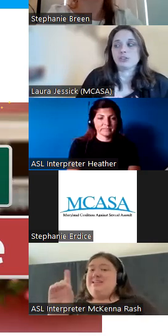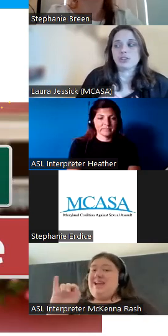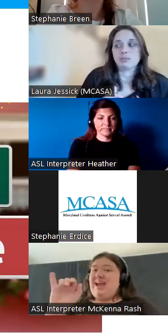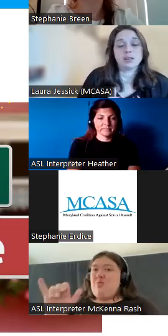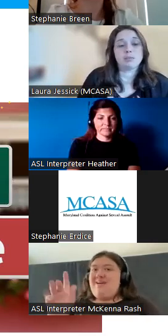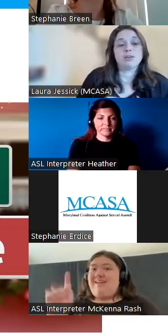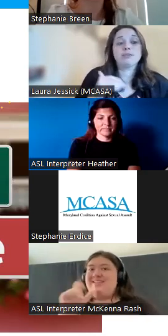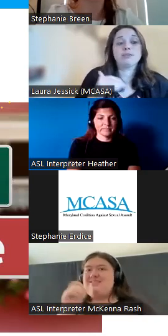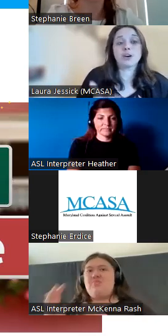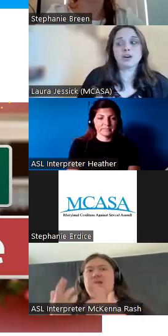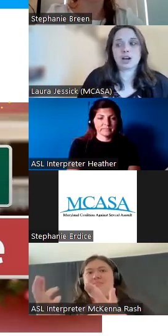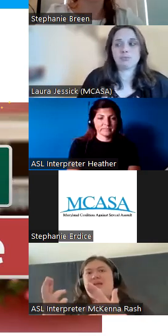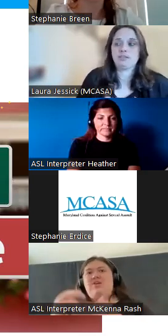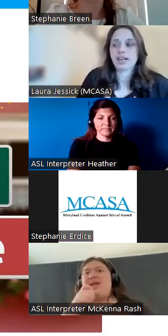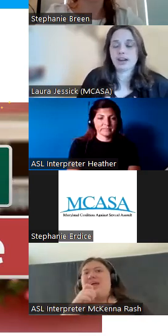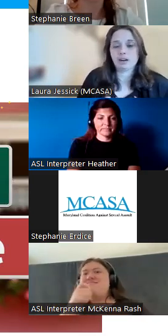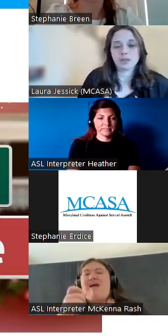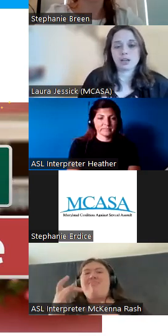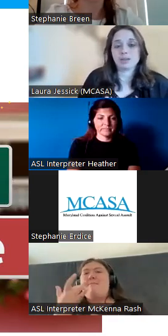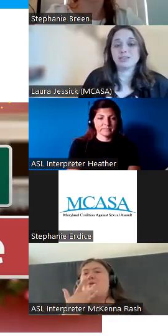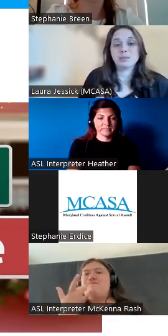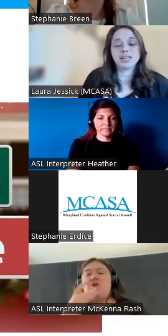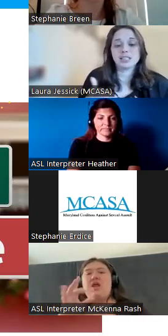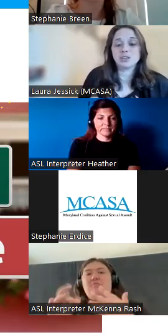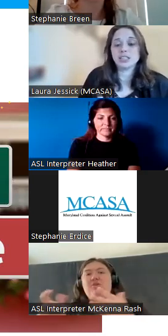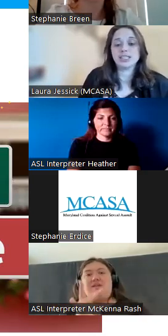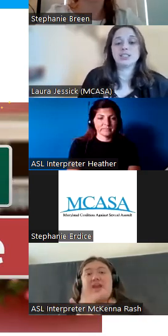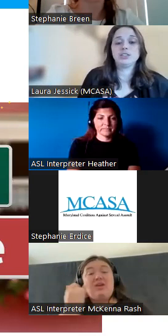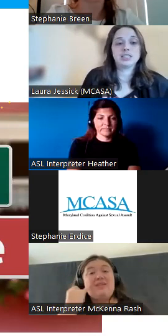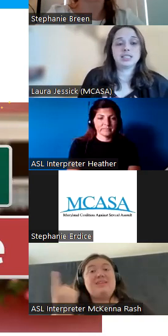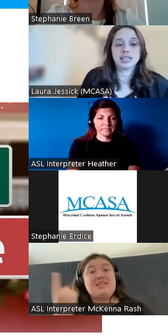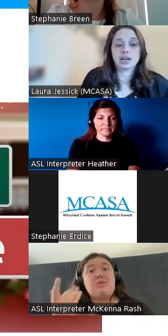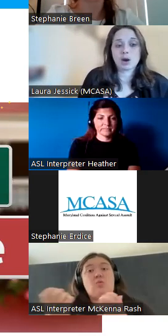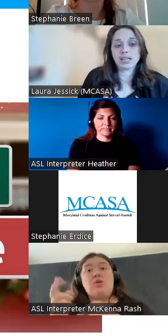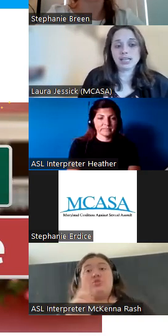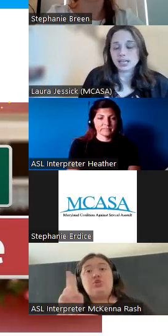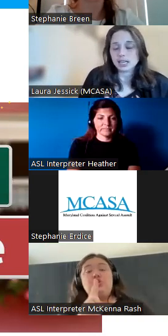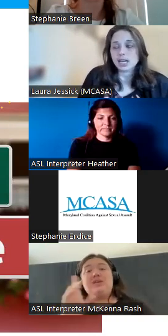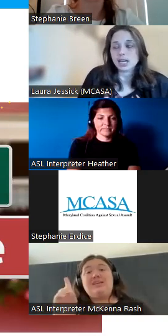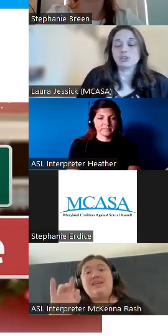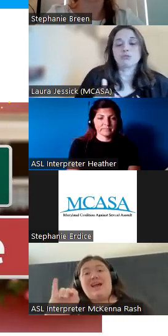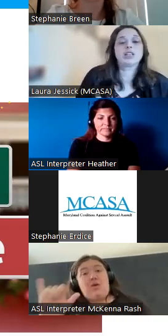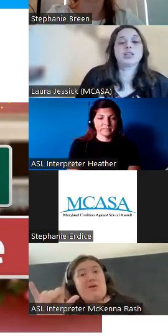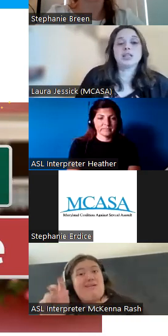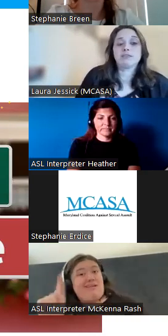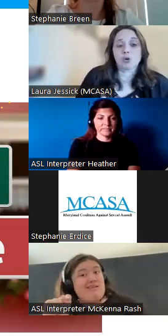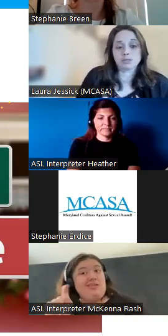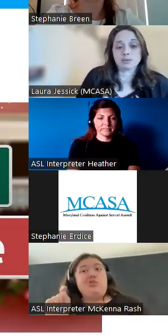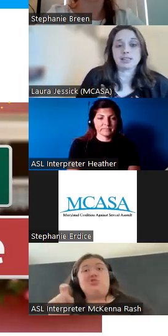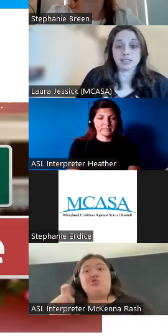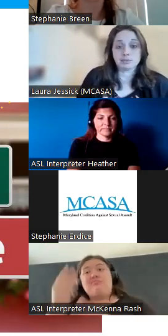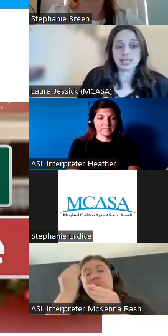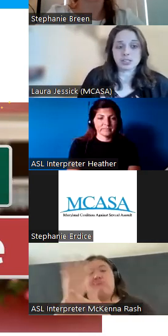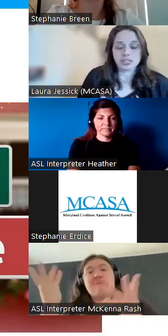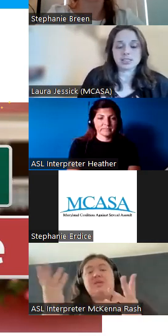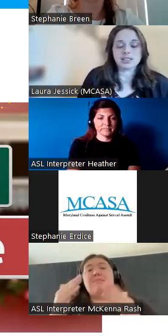now and should not be the preferred option of care. And if somebody is looking into using a DIY kit, they should really be informed